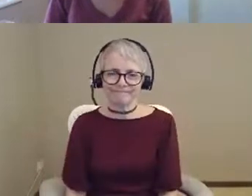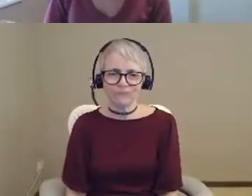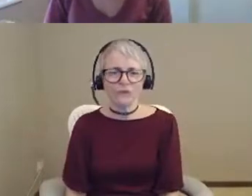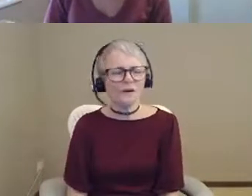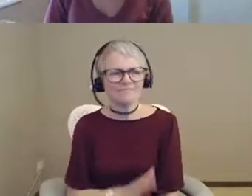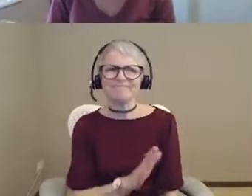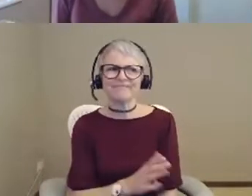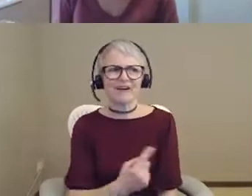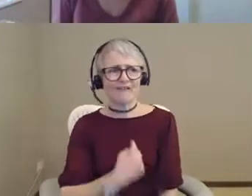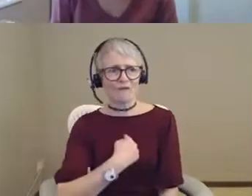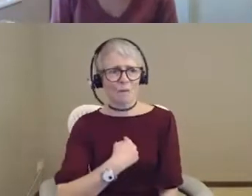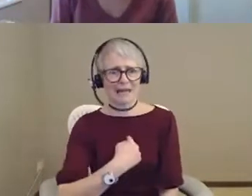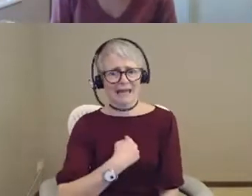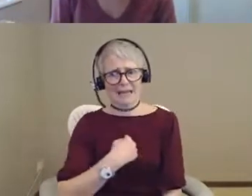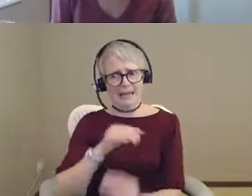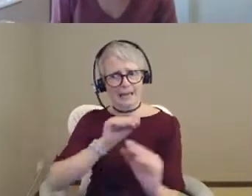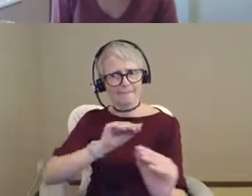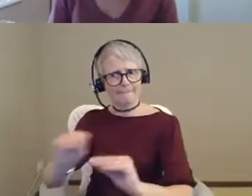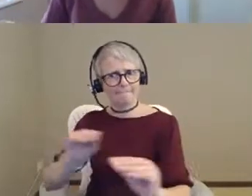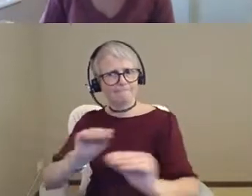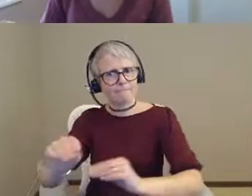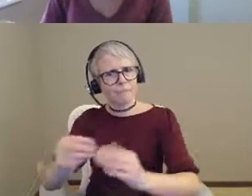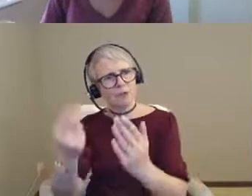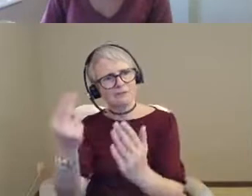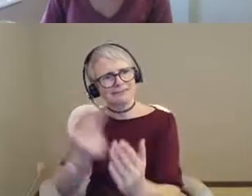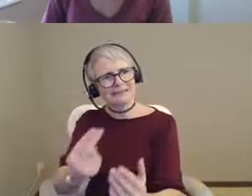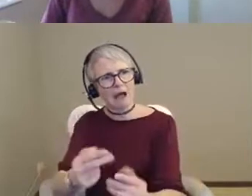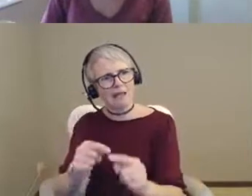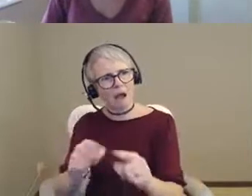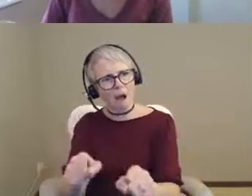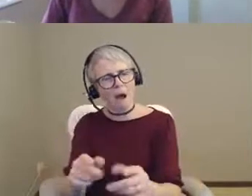as an instructional designer and e-learning developer,